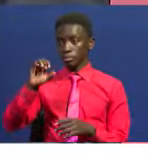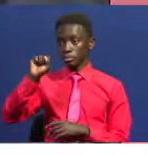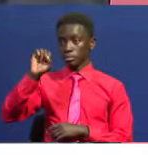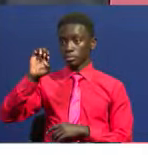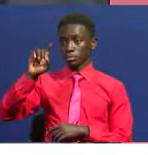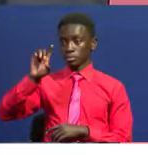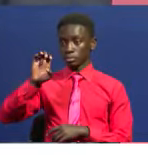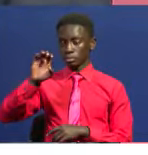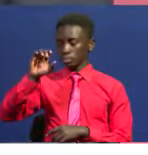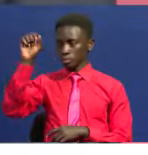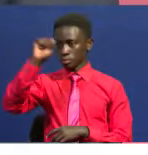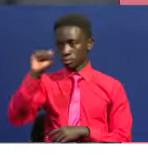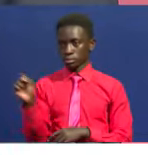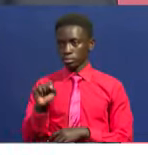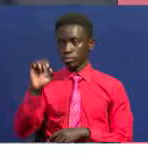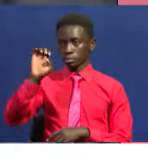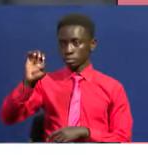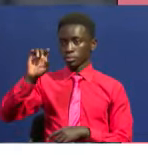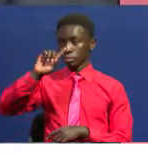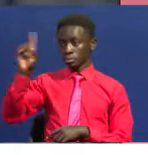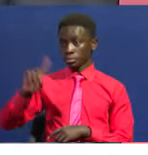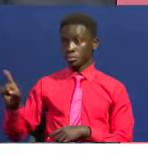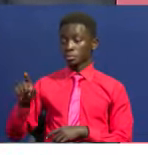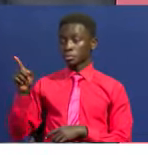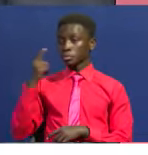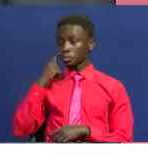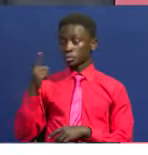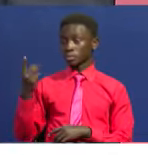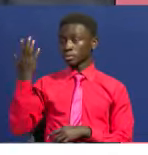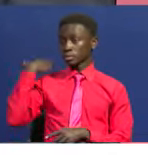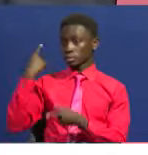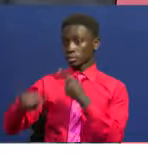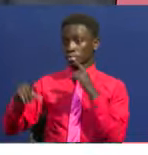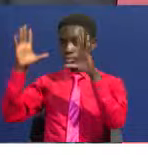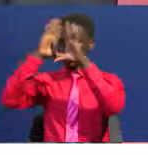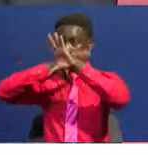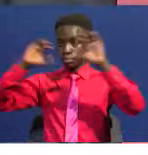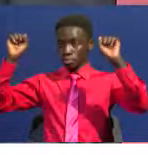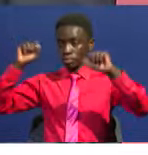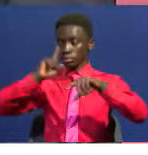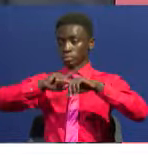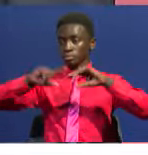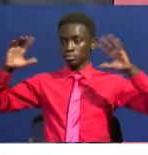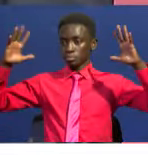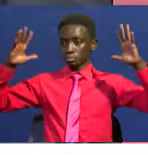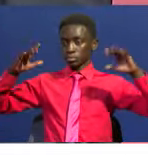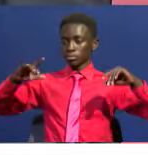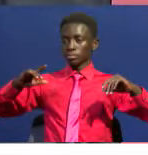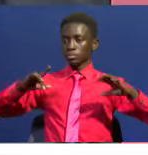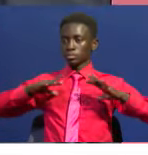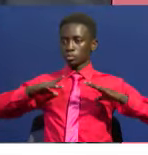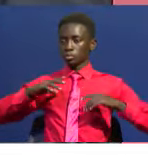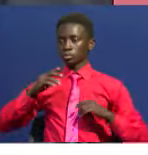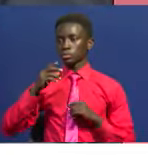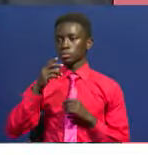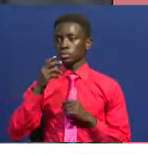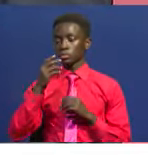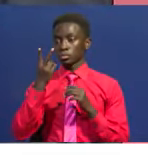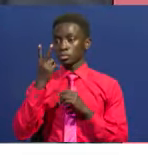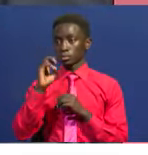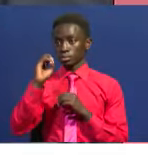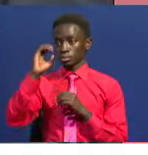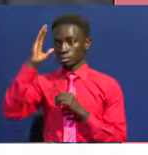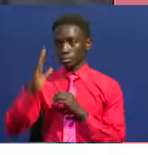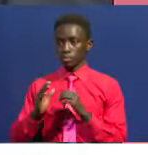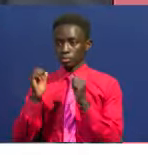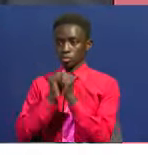During the last year, during the celebration of Mashujaa Day, the Universal Healthcare Week, specifically